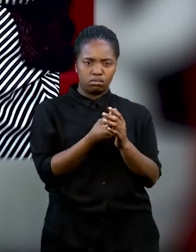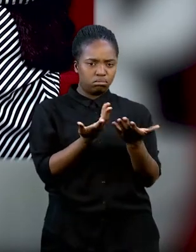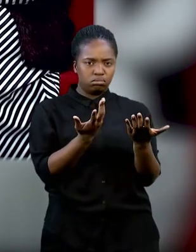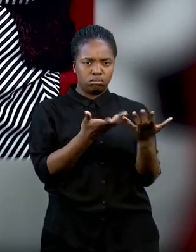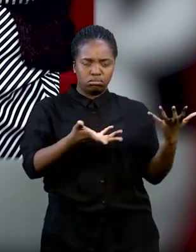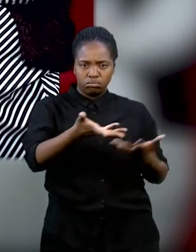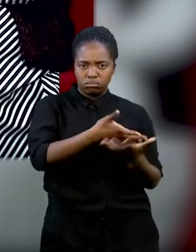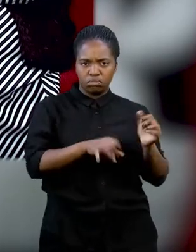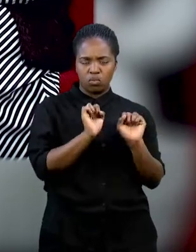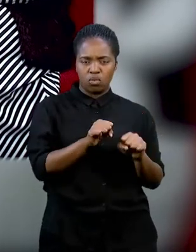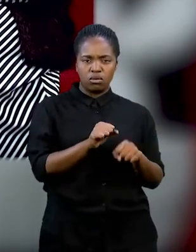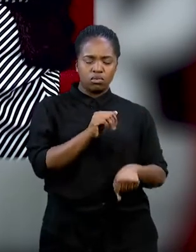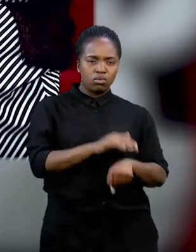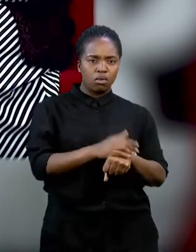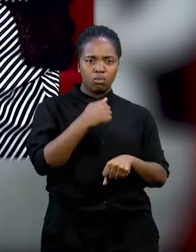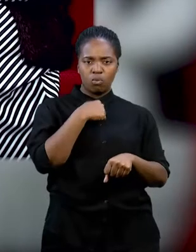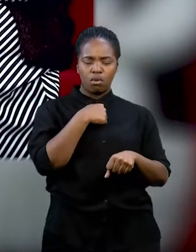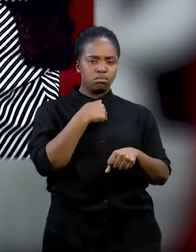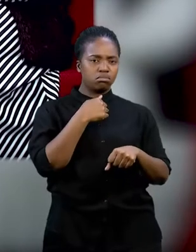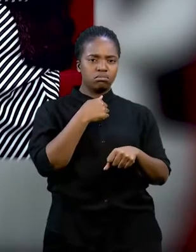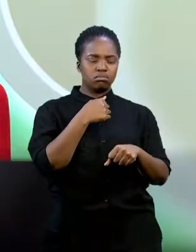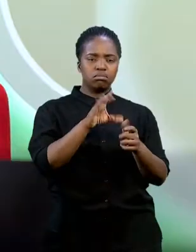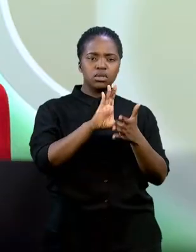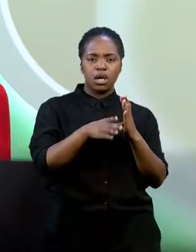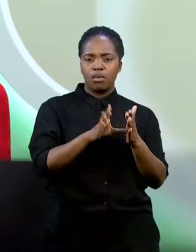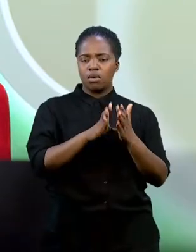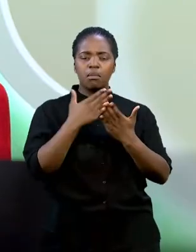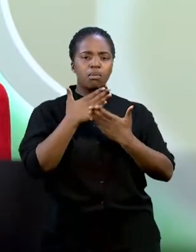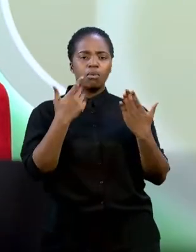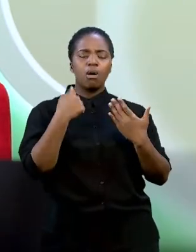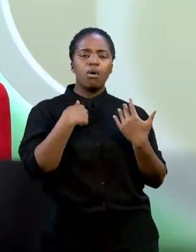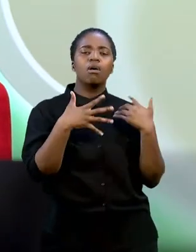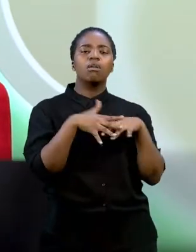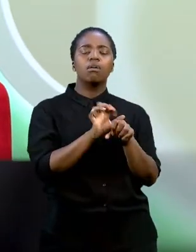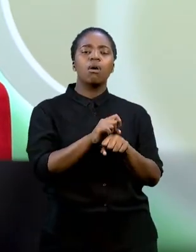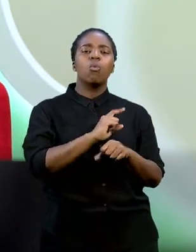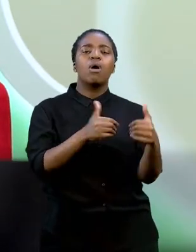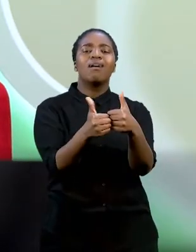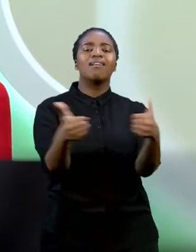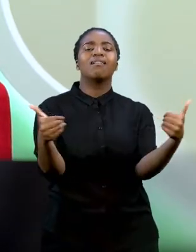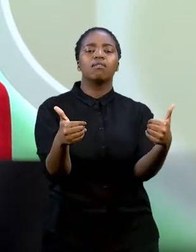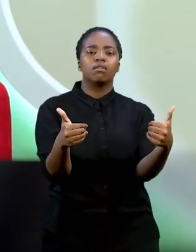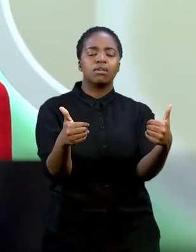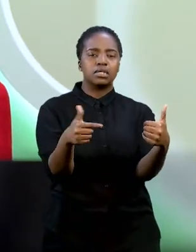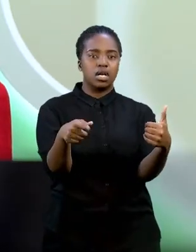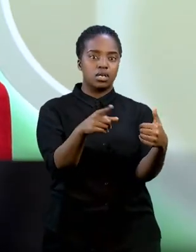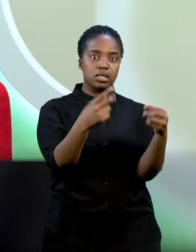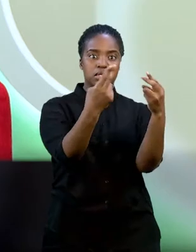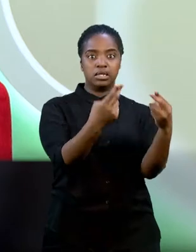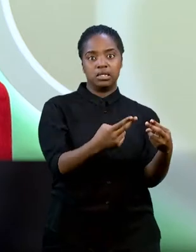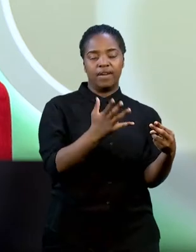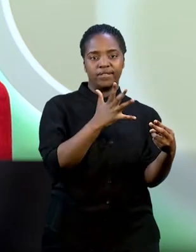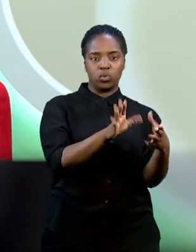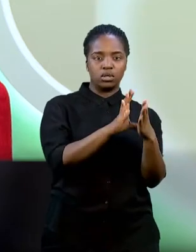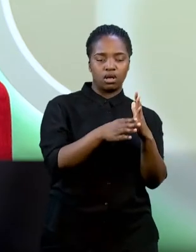fela tse tshwanang le nna. Ke batlo ba le ditshumi tsa fapana fapana, because ntho e nthusa hore kelelo ya ka e bulehe, ke kgone o